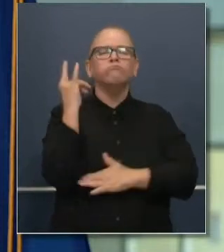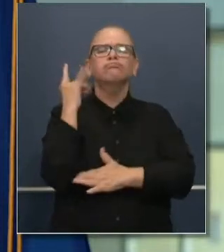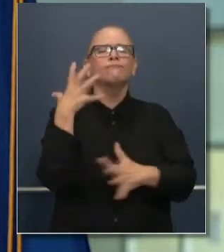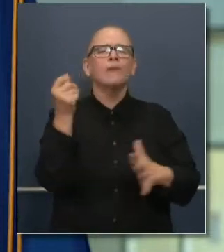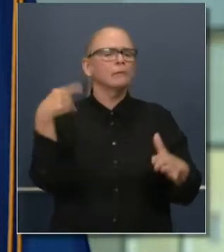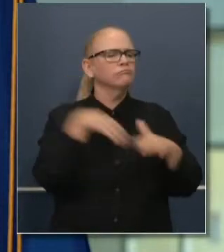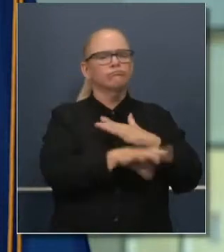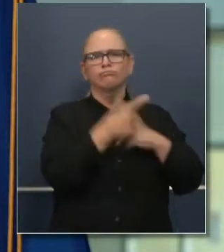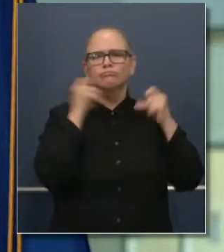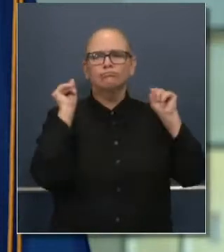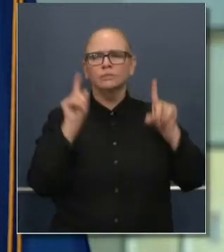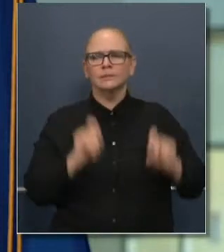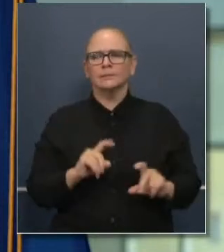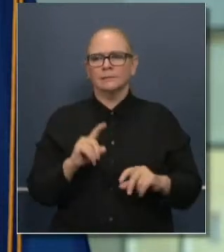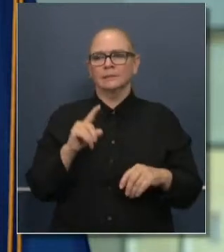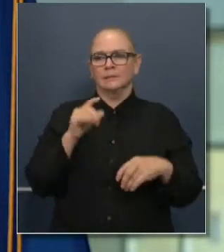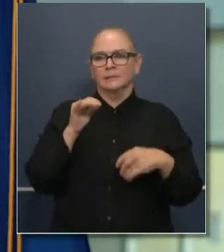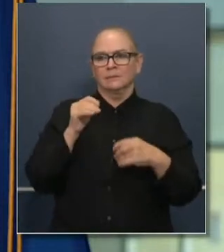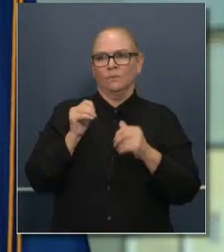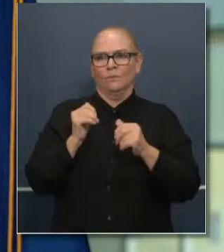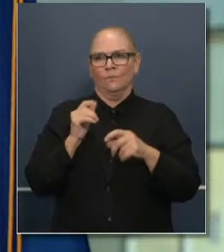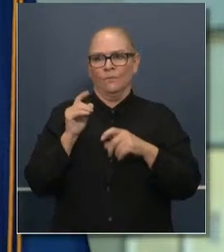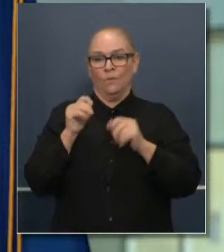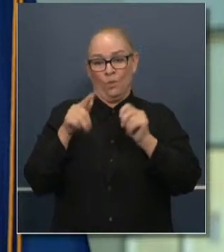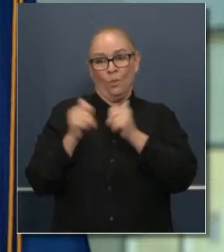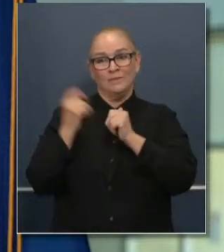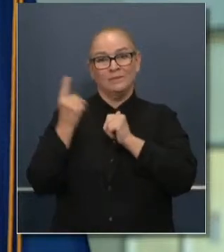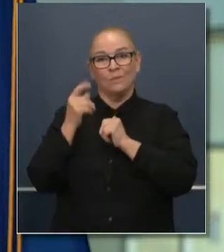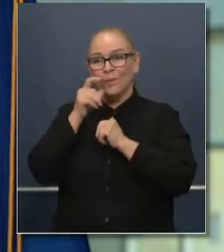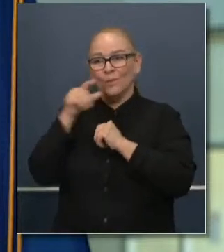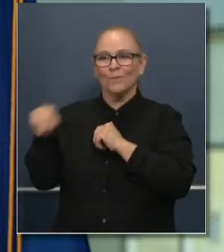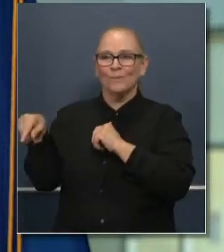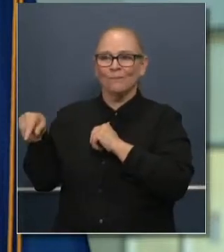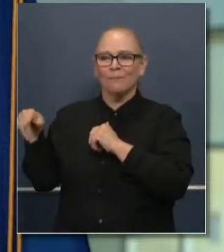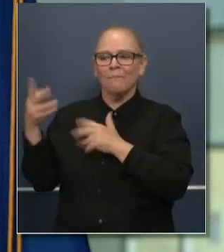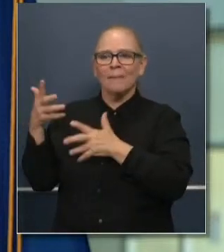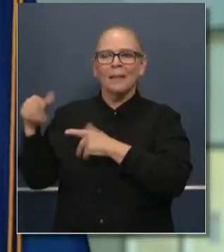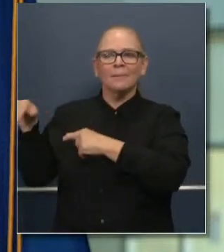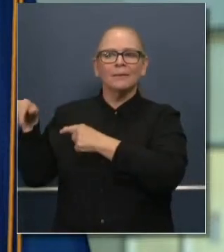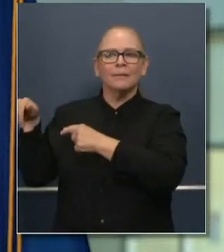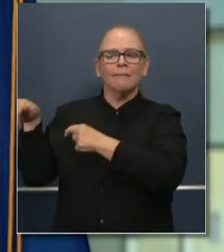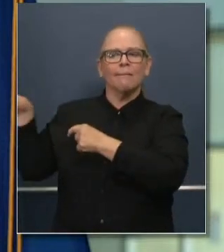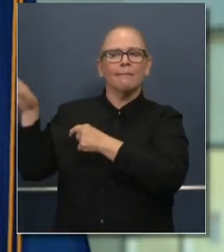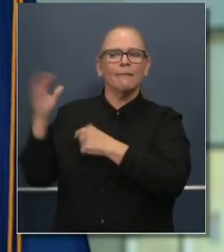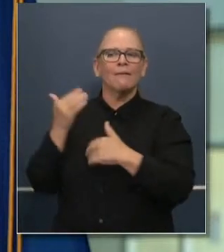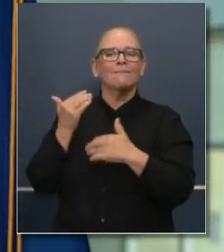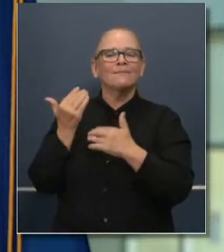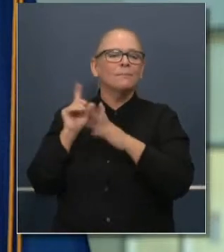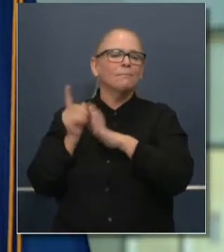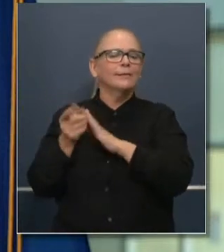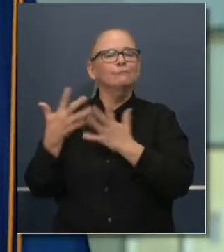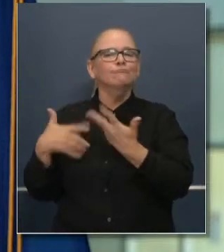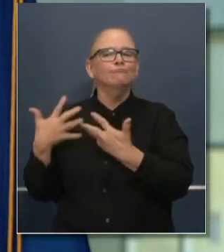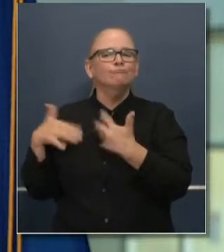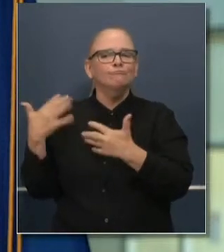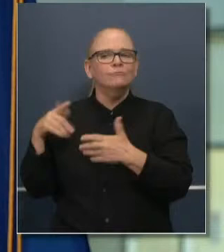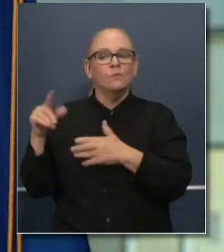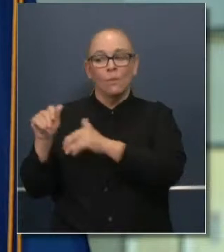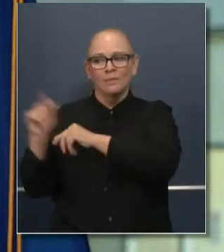close contact, that means somebody who spent 15 or more minutes, 6 or so feet closer to